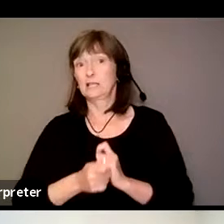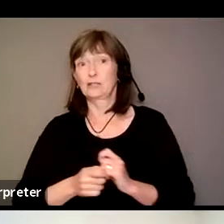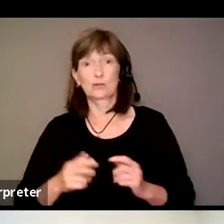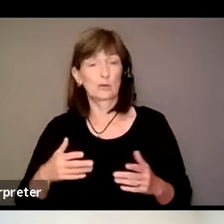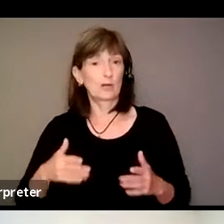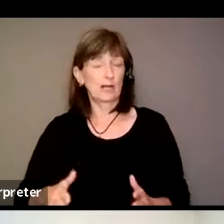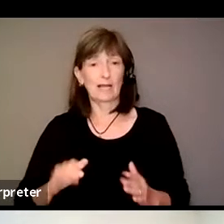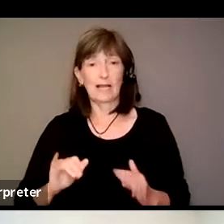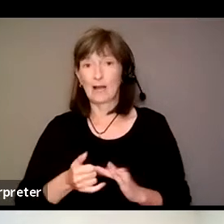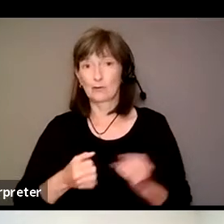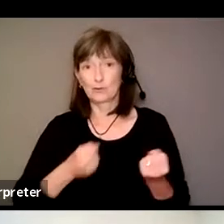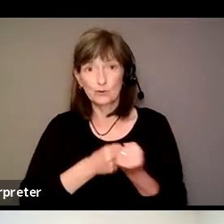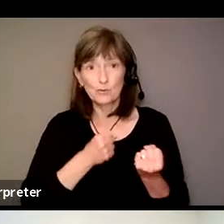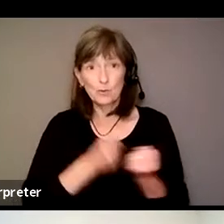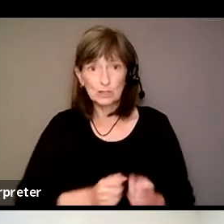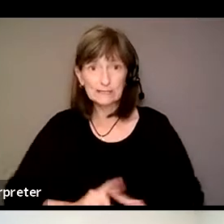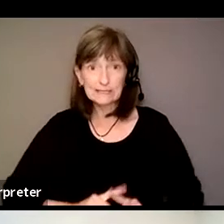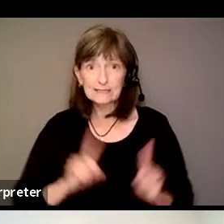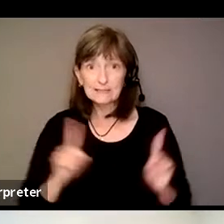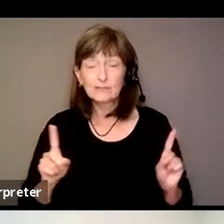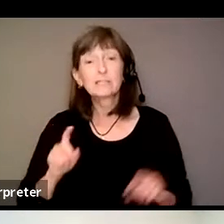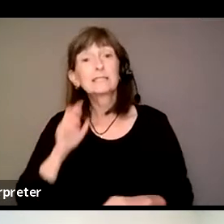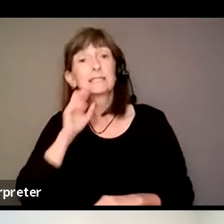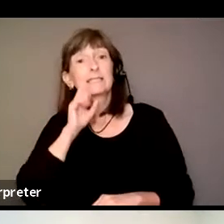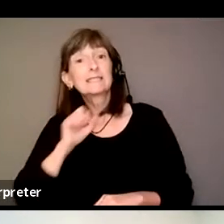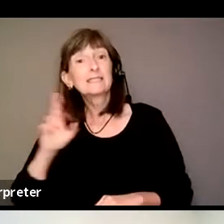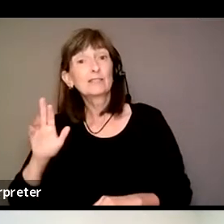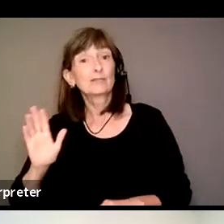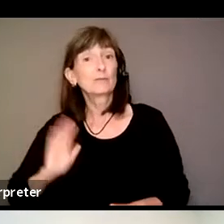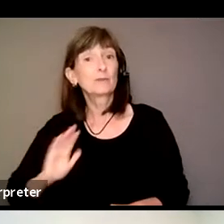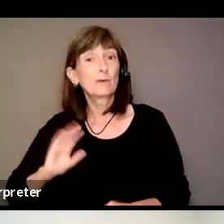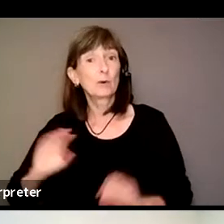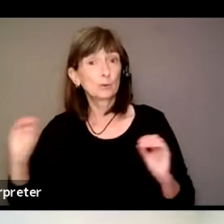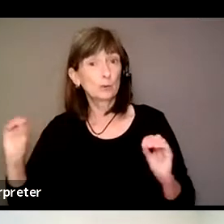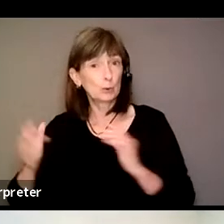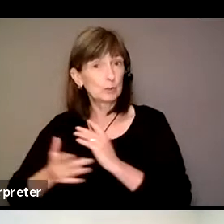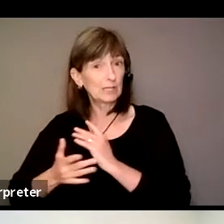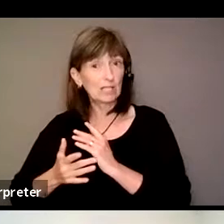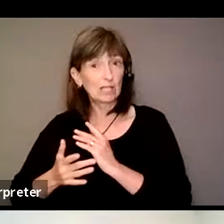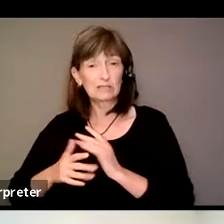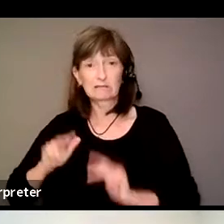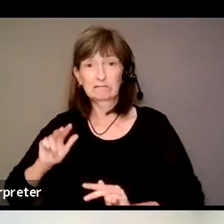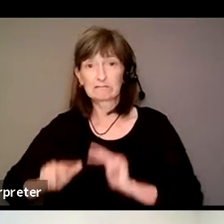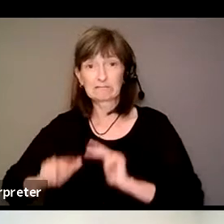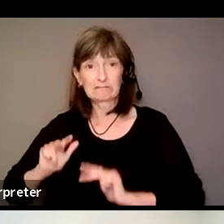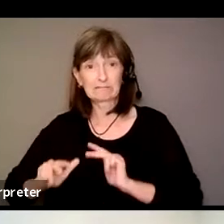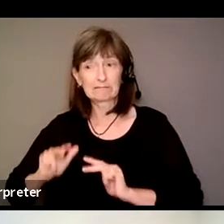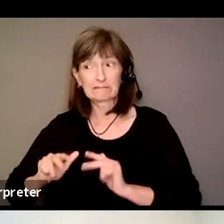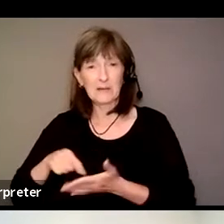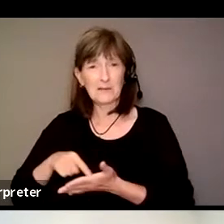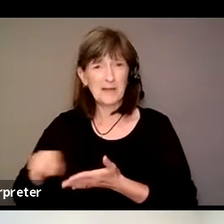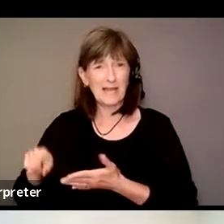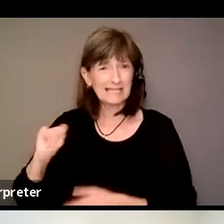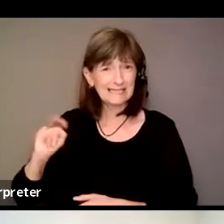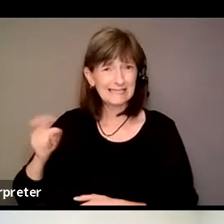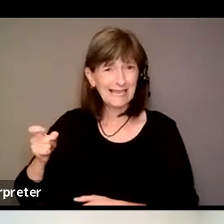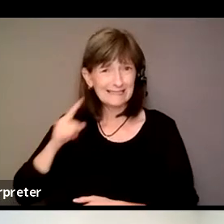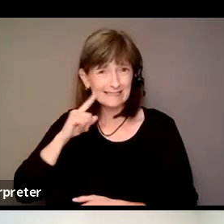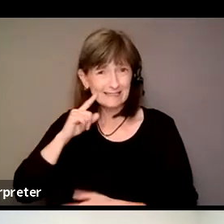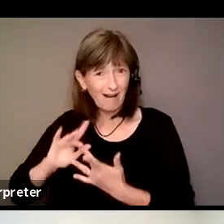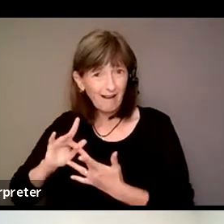our communities, seniors who probably didn't have access to technology, weren't comfortable with paying taxes online. So,